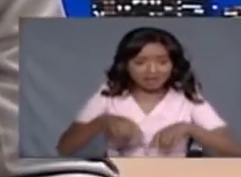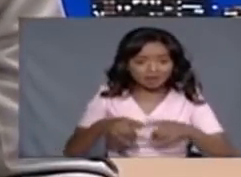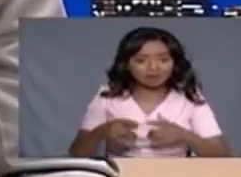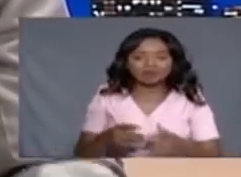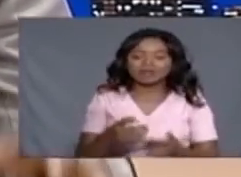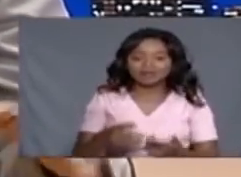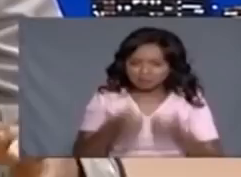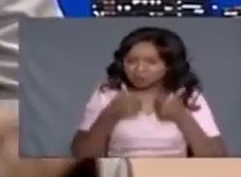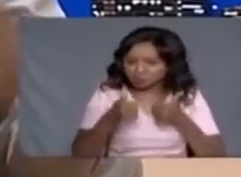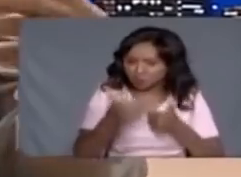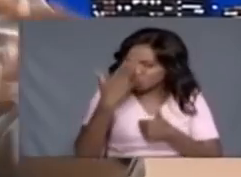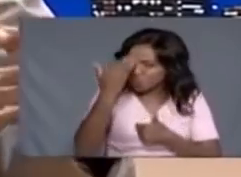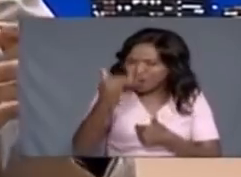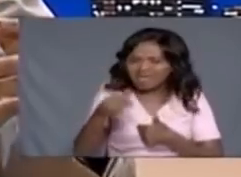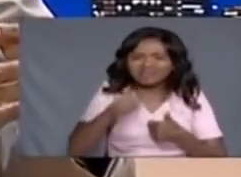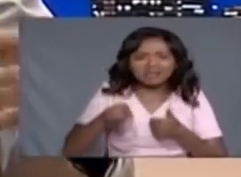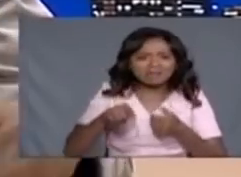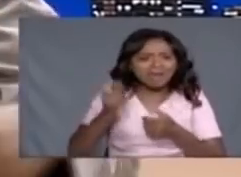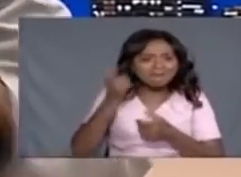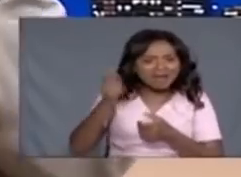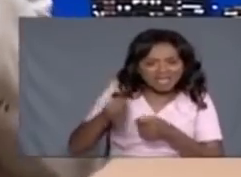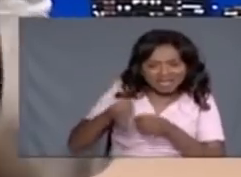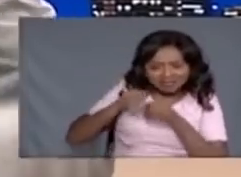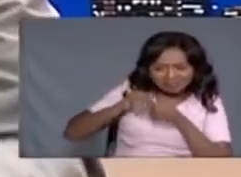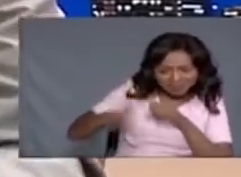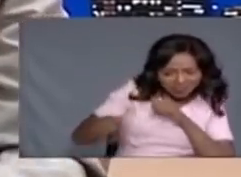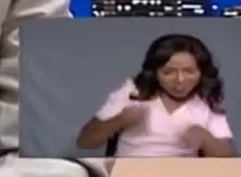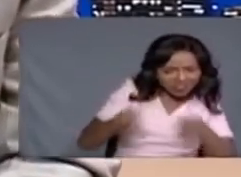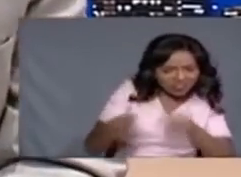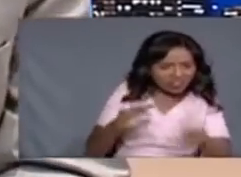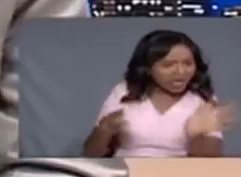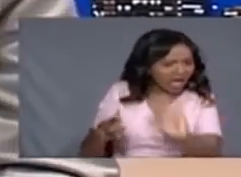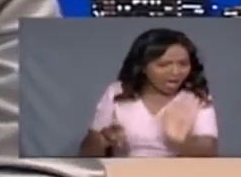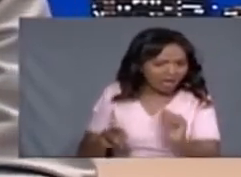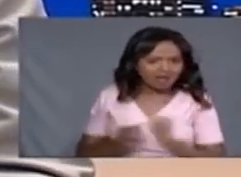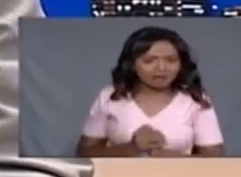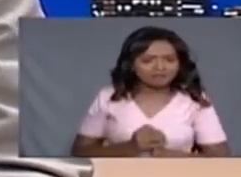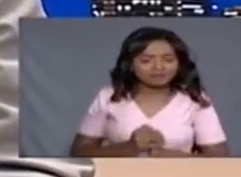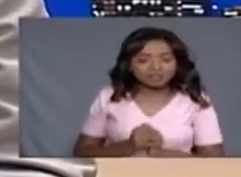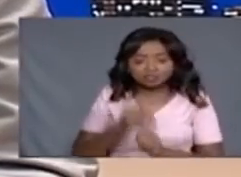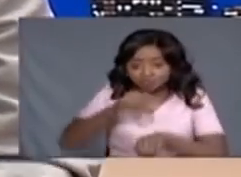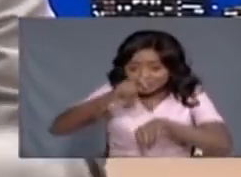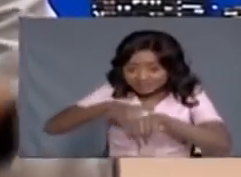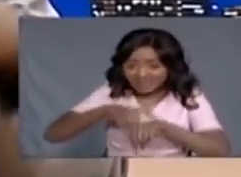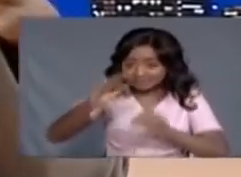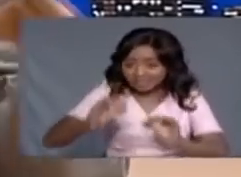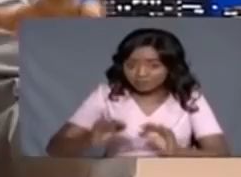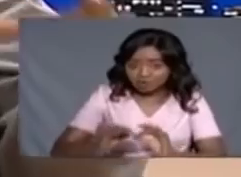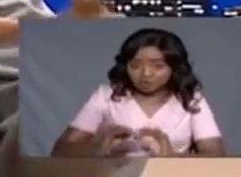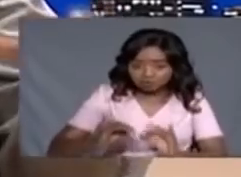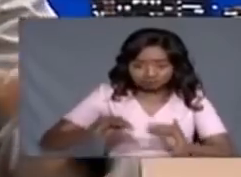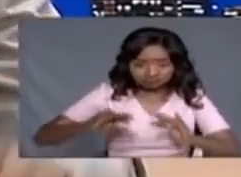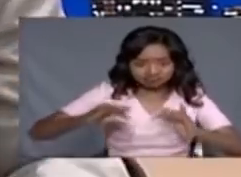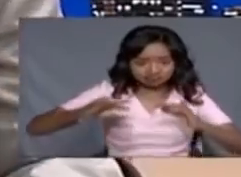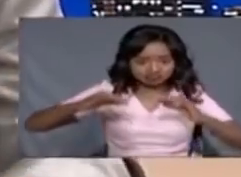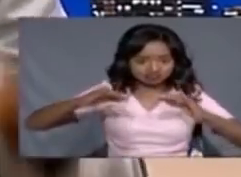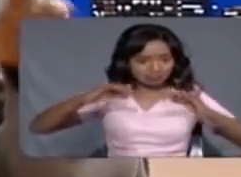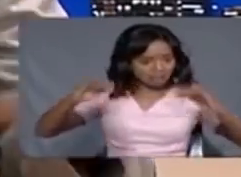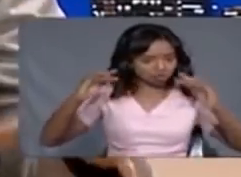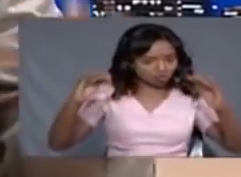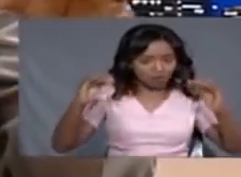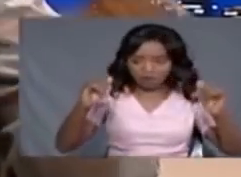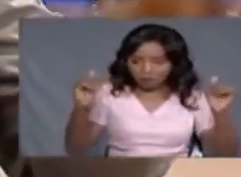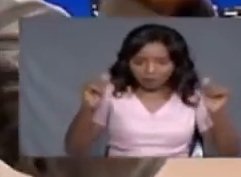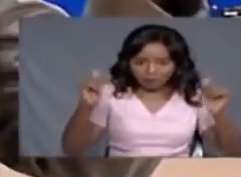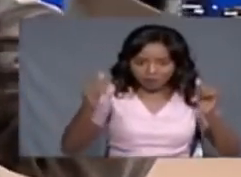eggs. As they mature, that is the time now they start reproducing. Therefore, at this moment, we are not